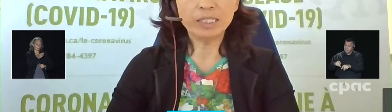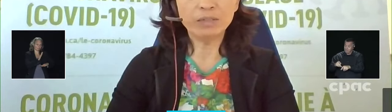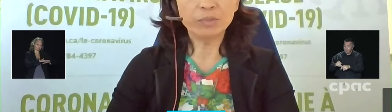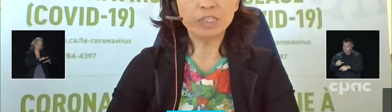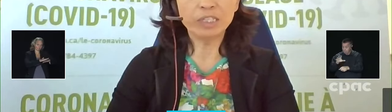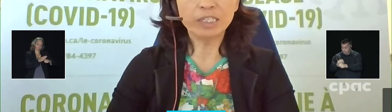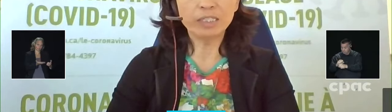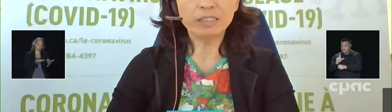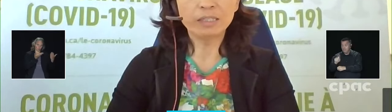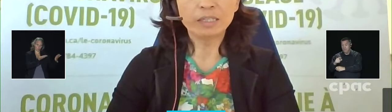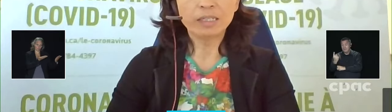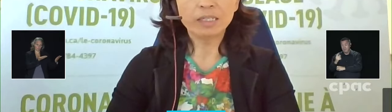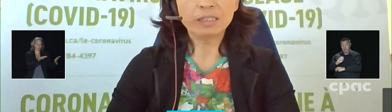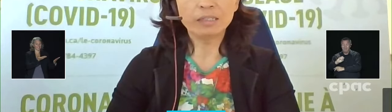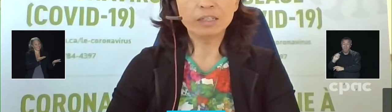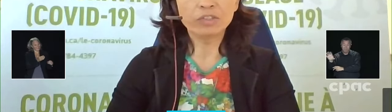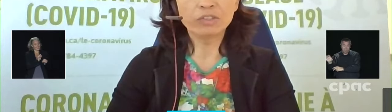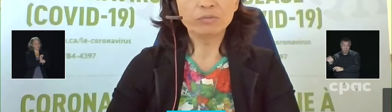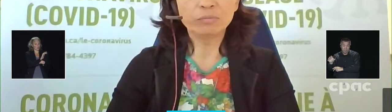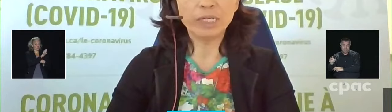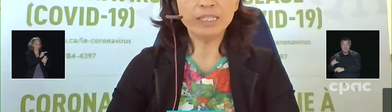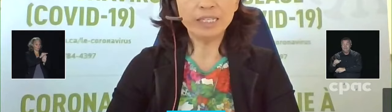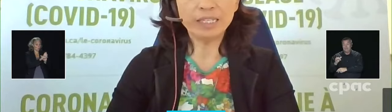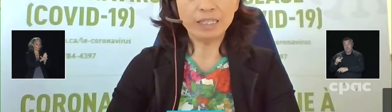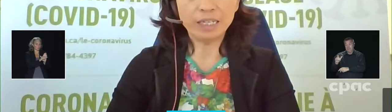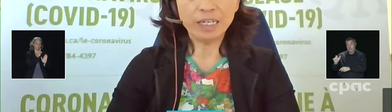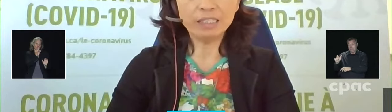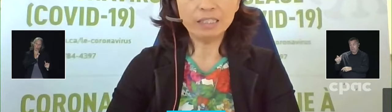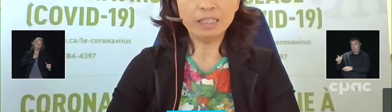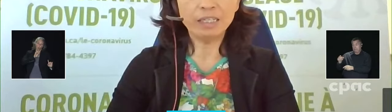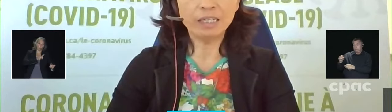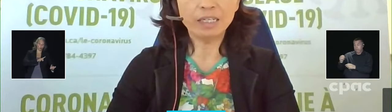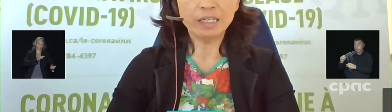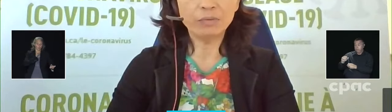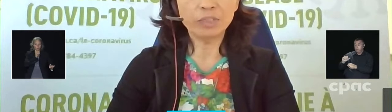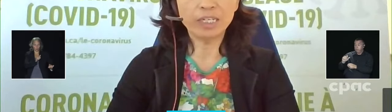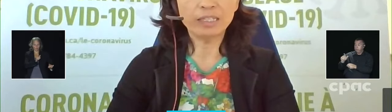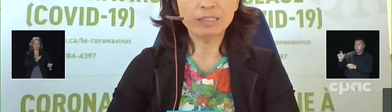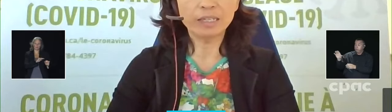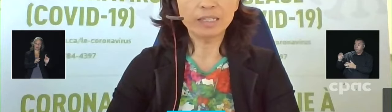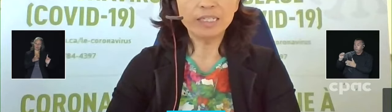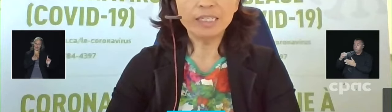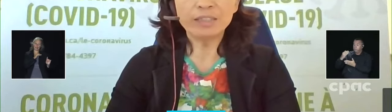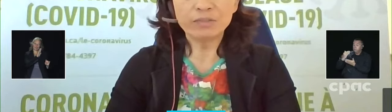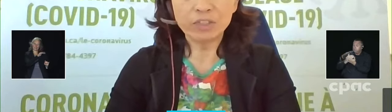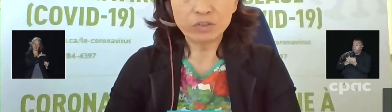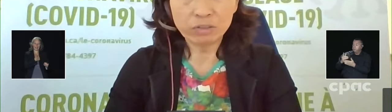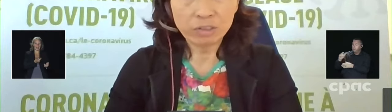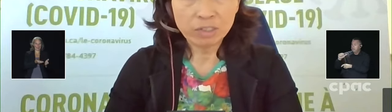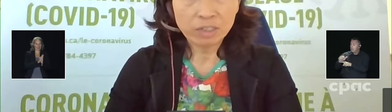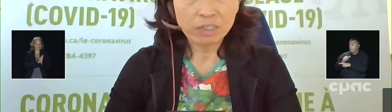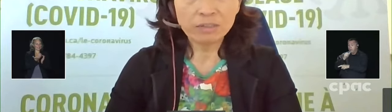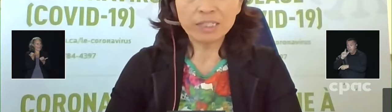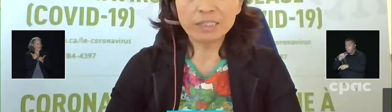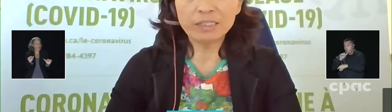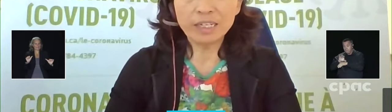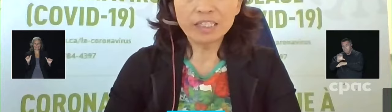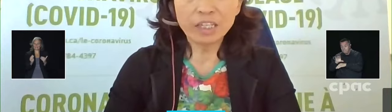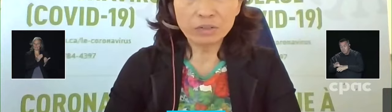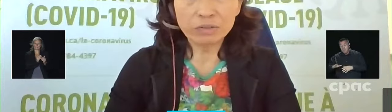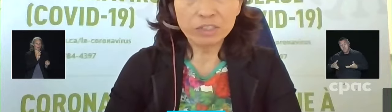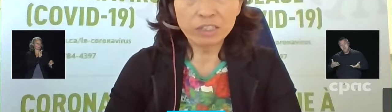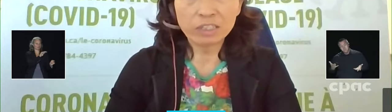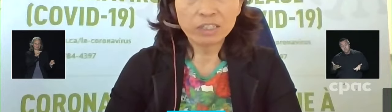the policy in Alberta is not to mandate that, then I would ask that any individual who